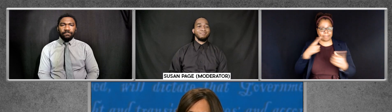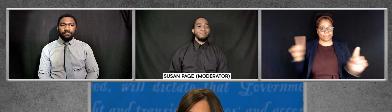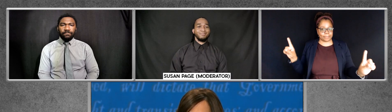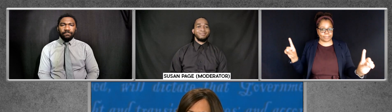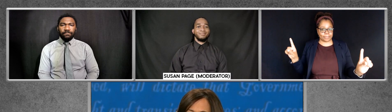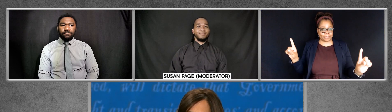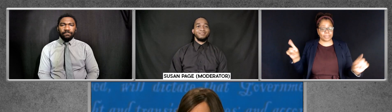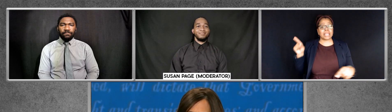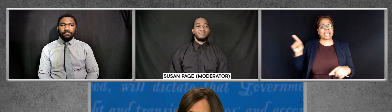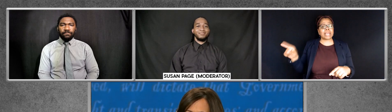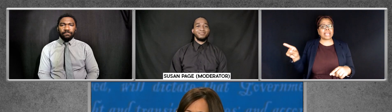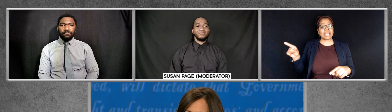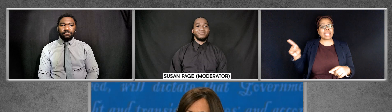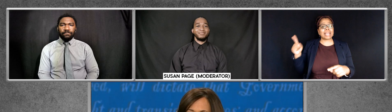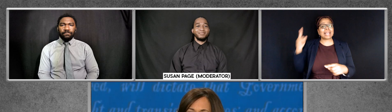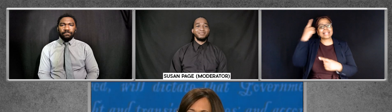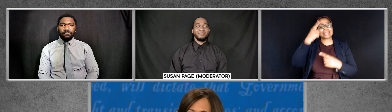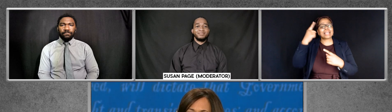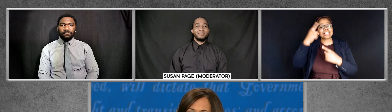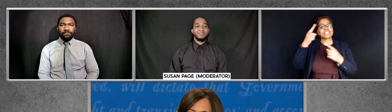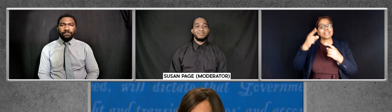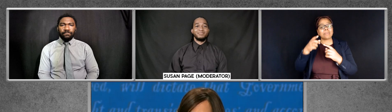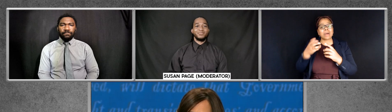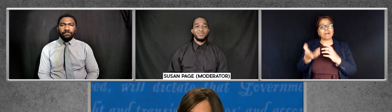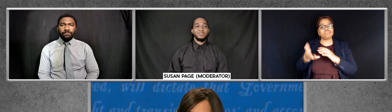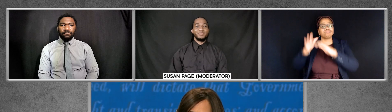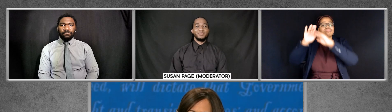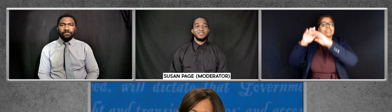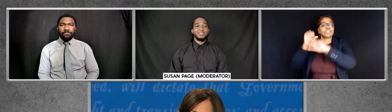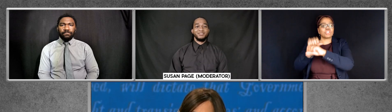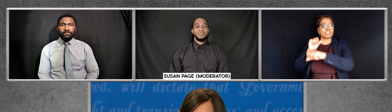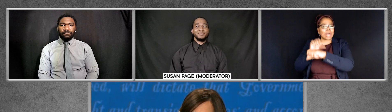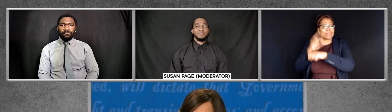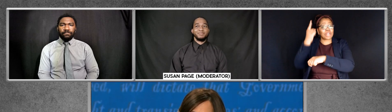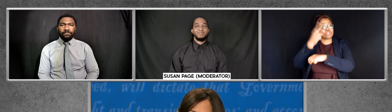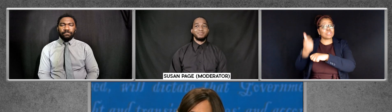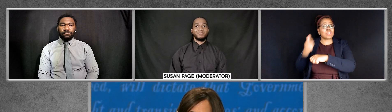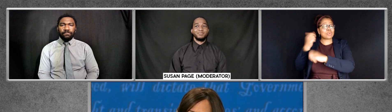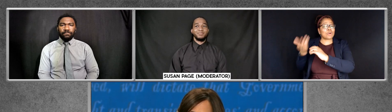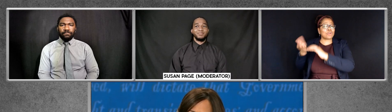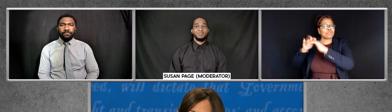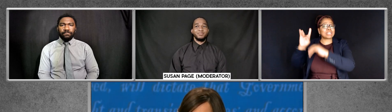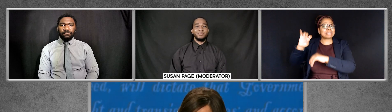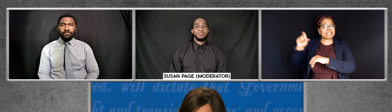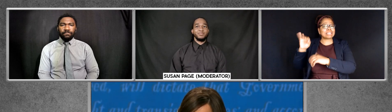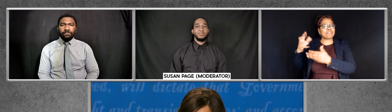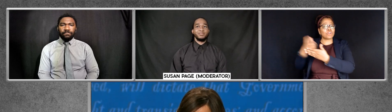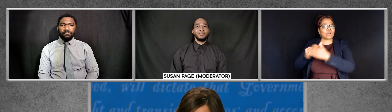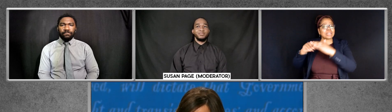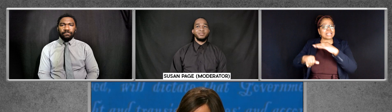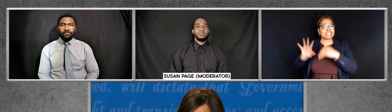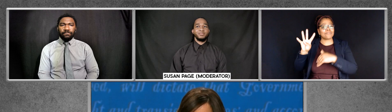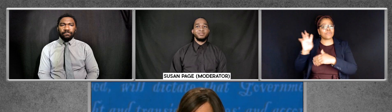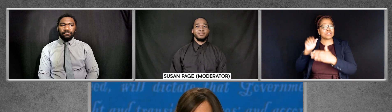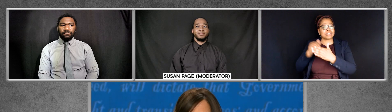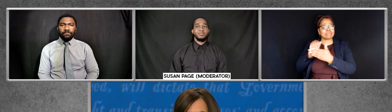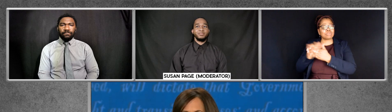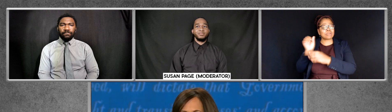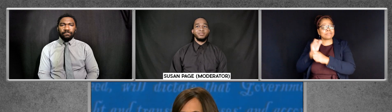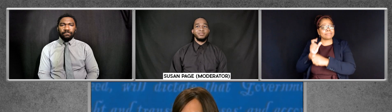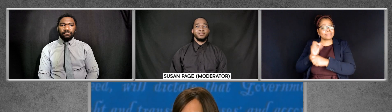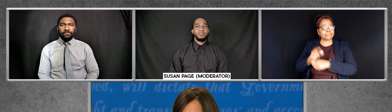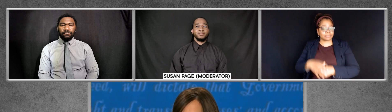about growing jobs, which is why he will not increase taxes for anyone who makes less than $400,000 a year. Joe